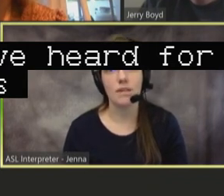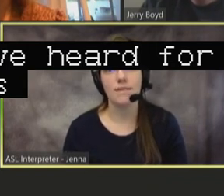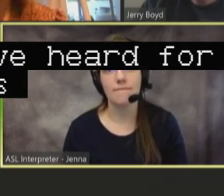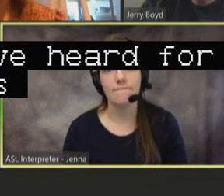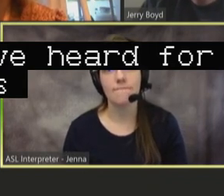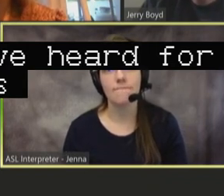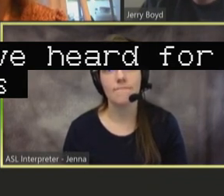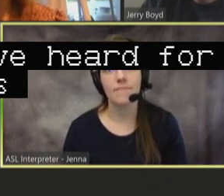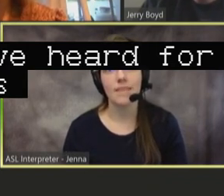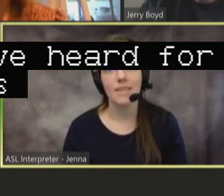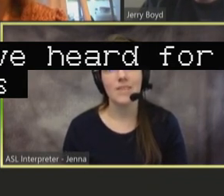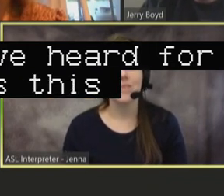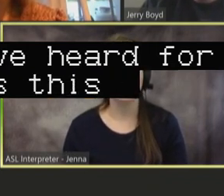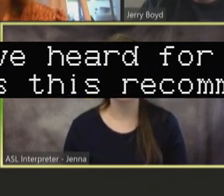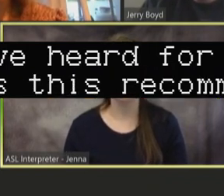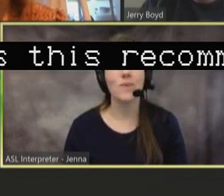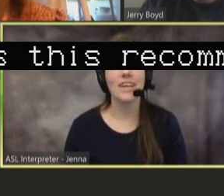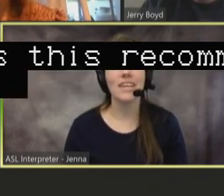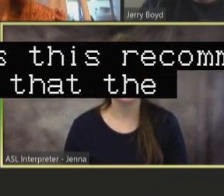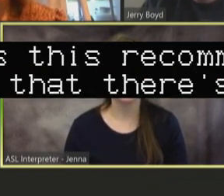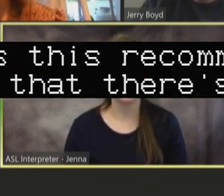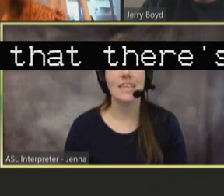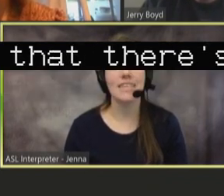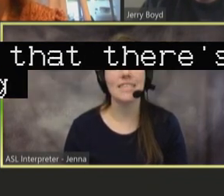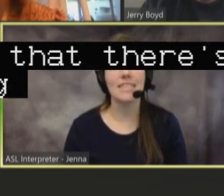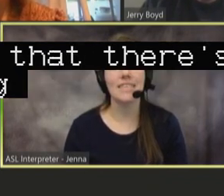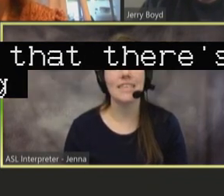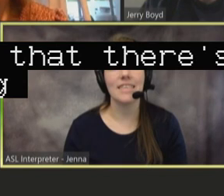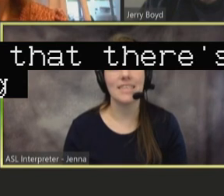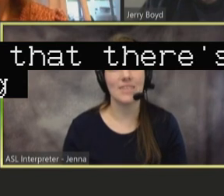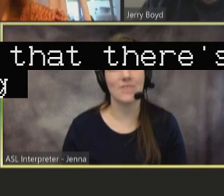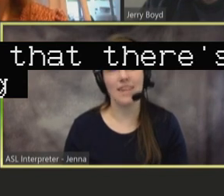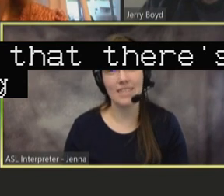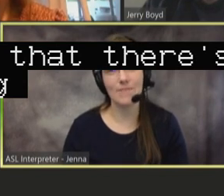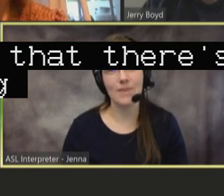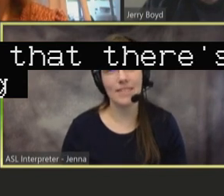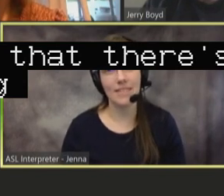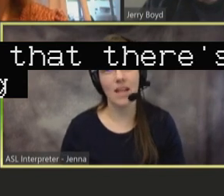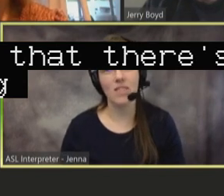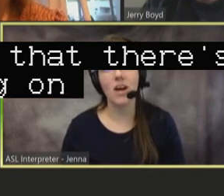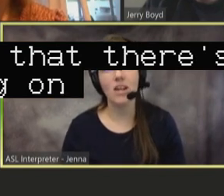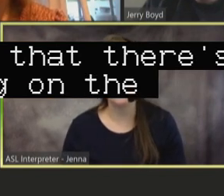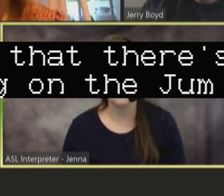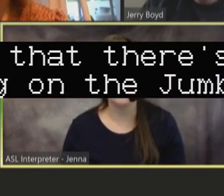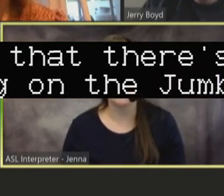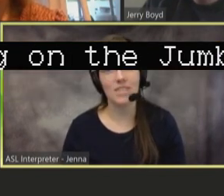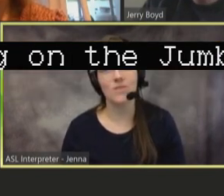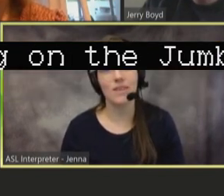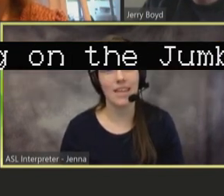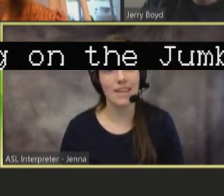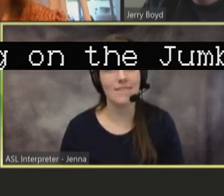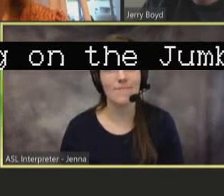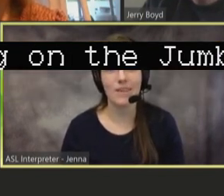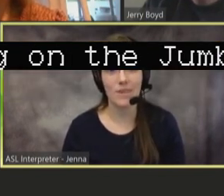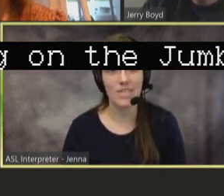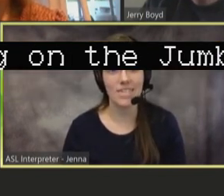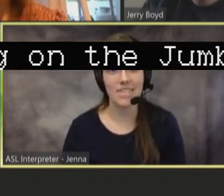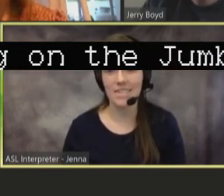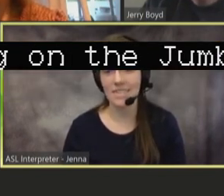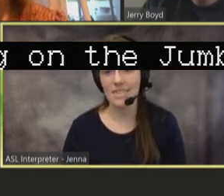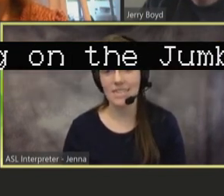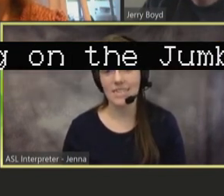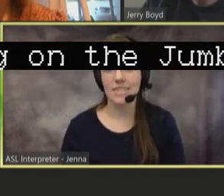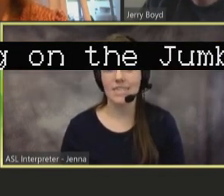Jumbotron. So what is the issue? That has been a long-standing issue, and that is my